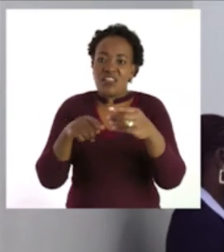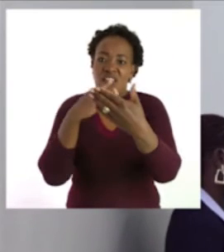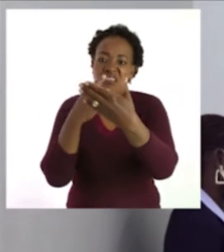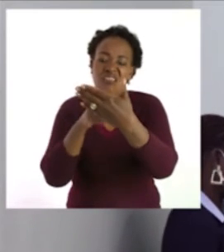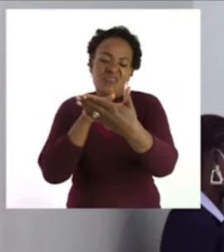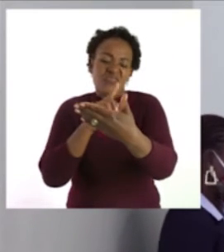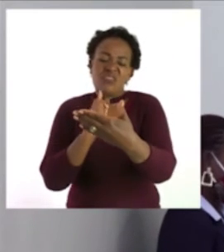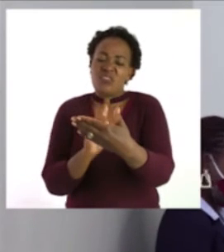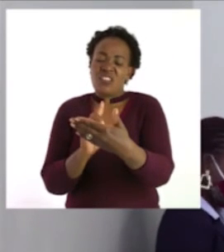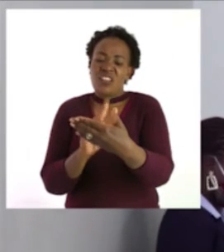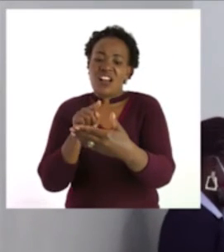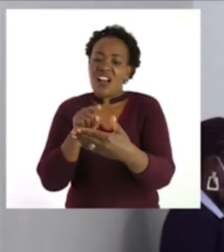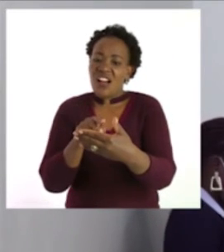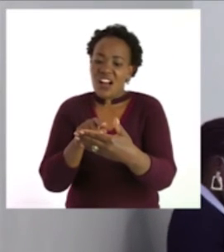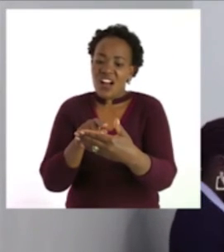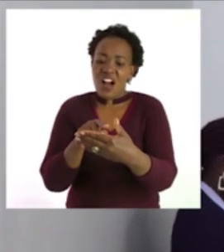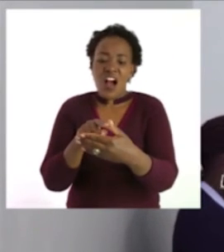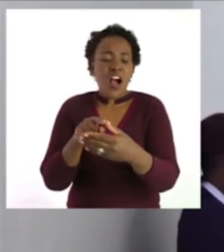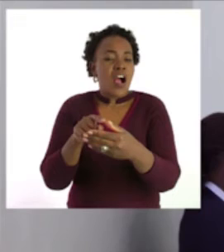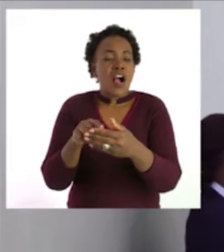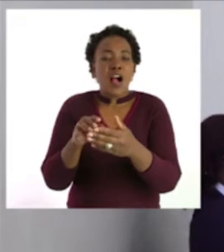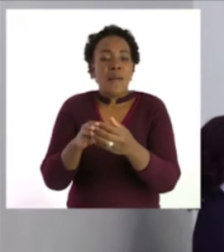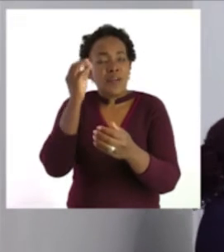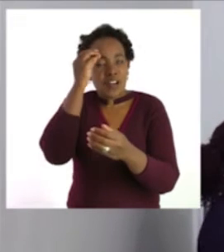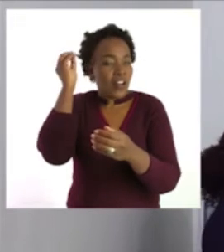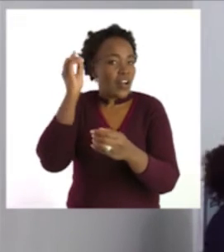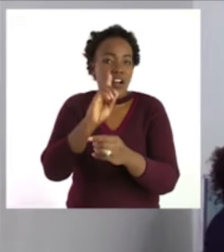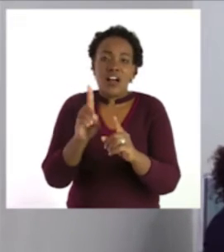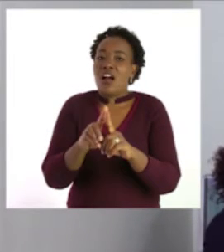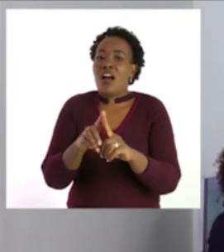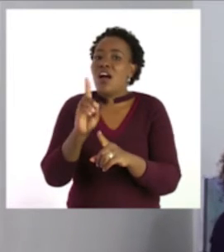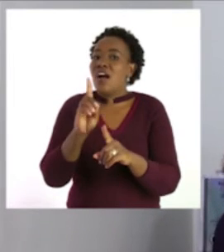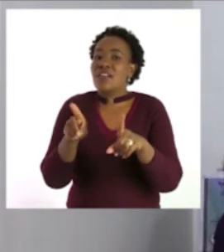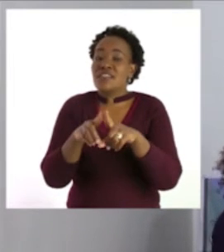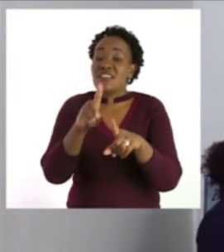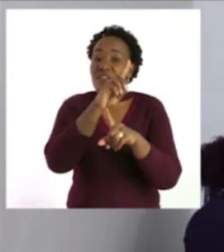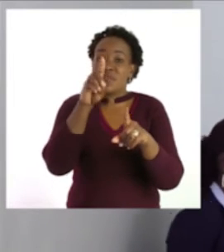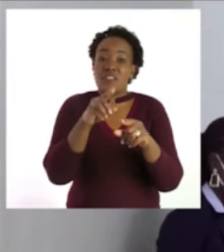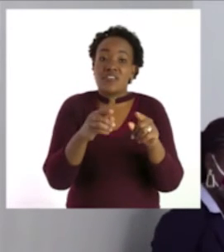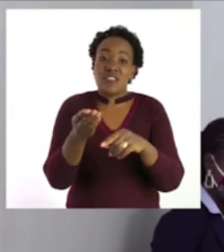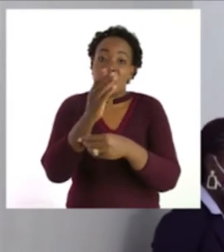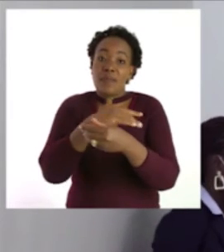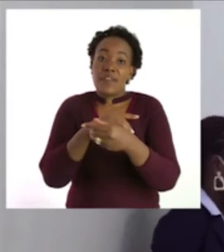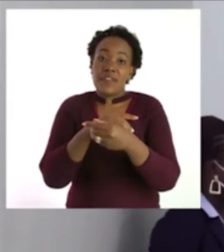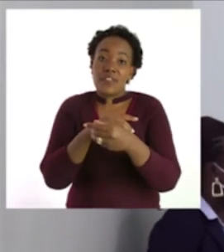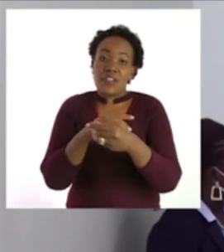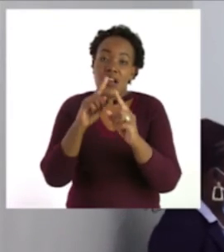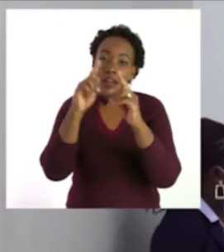can you see? Don't confuse and say we have a pet and a pet.